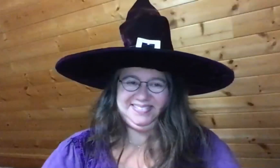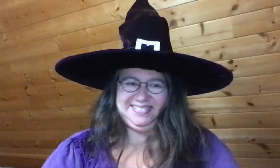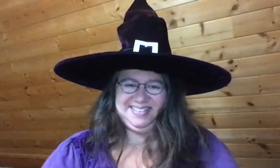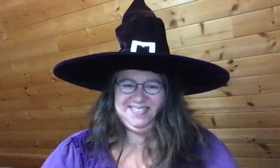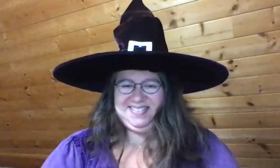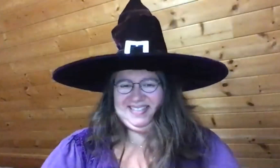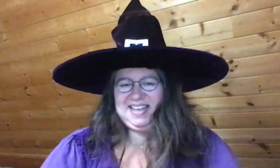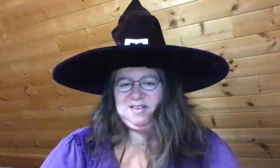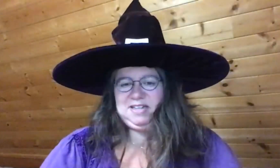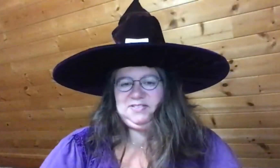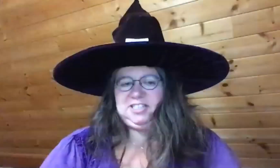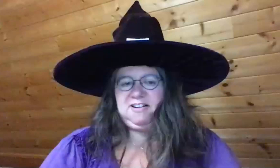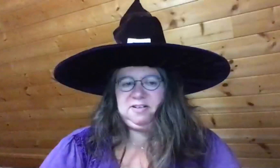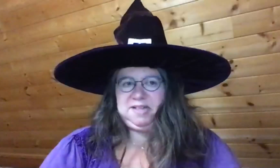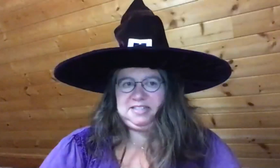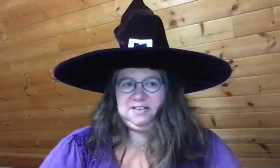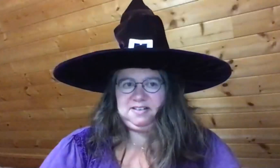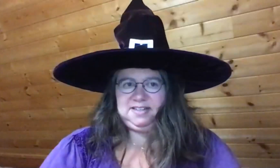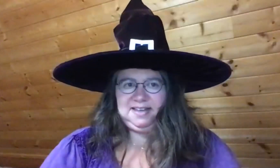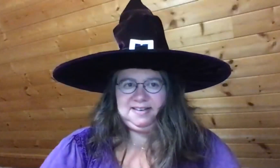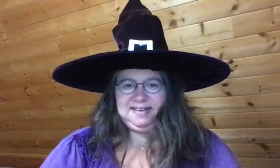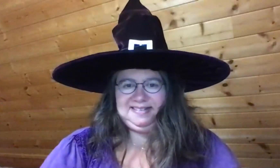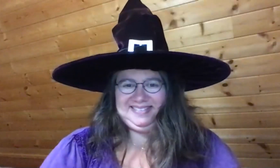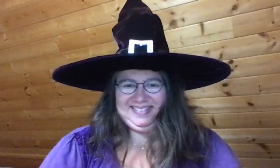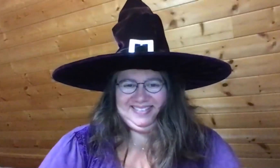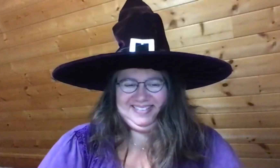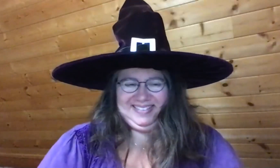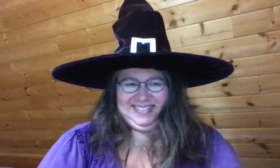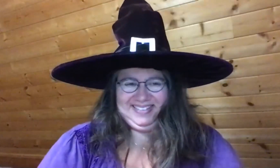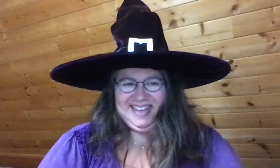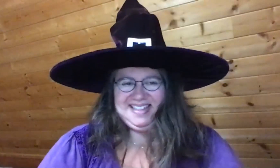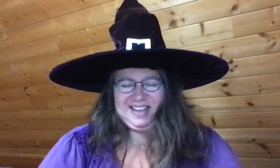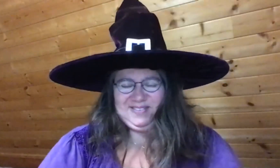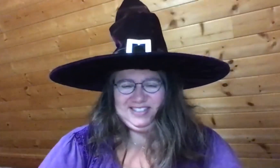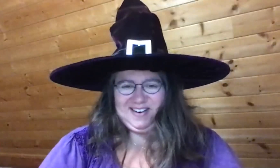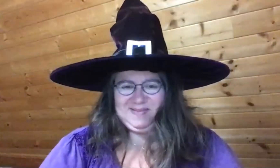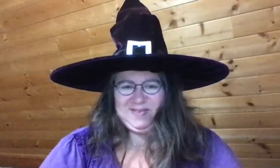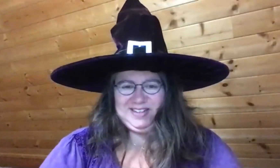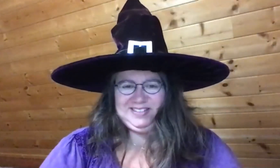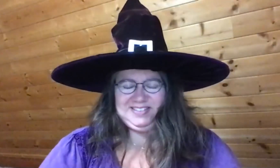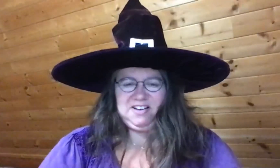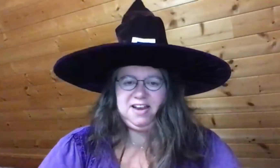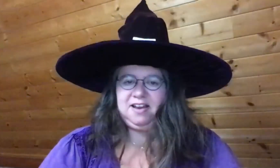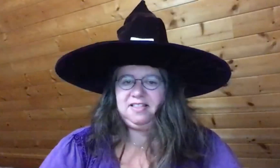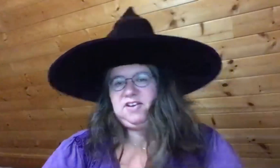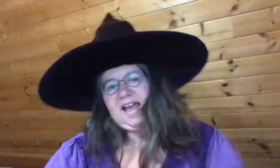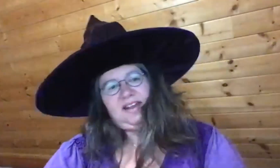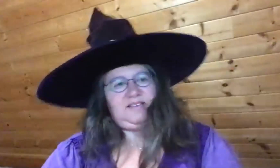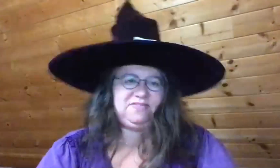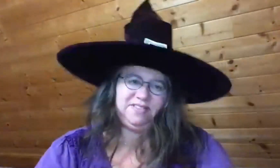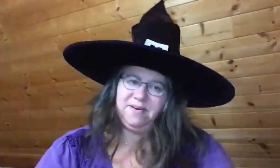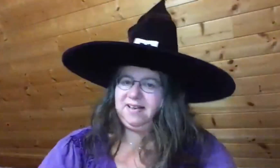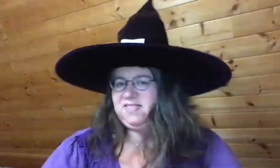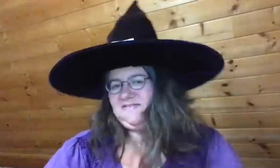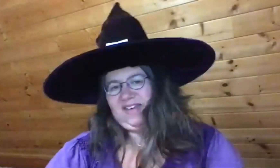Oh, thank you much for sharing your black dog. And Thank you for sharing about what you do. It's great. And I love your hat. I